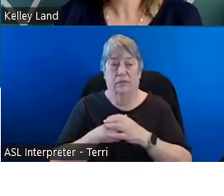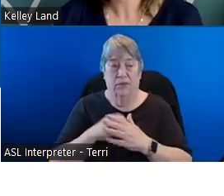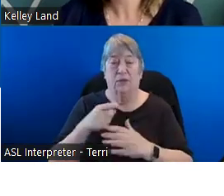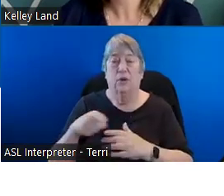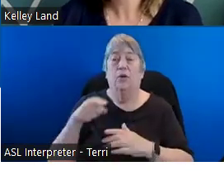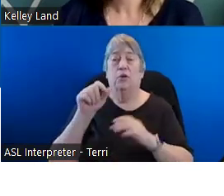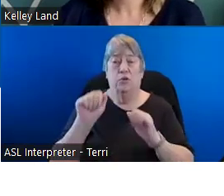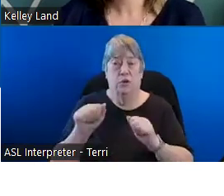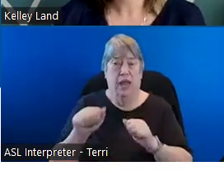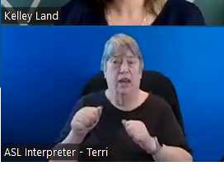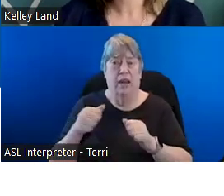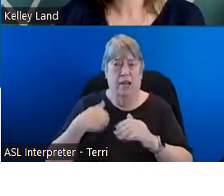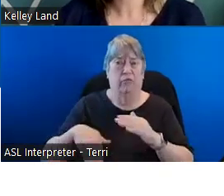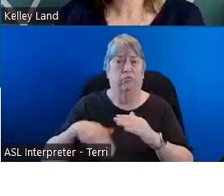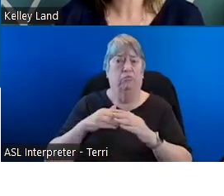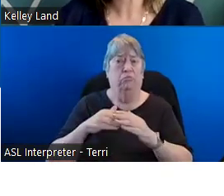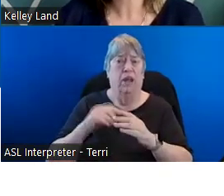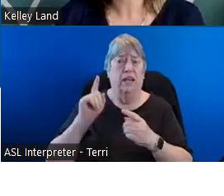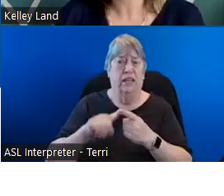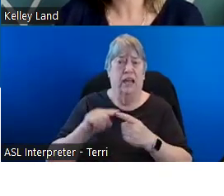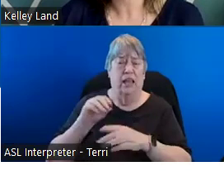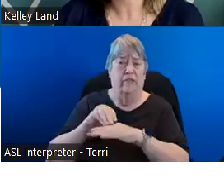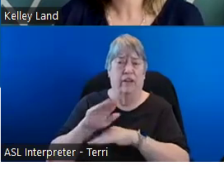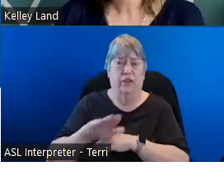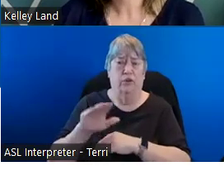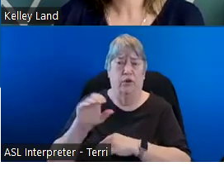to be affected, as well as your Medicaid is not